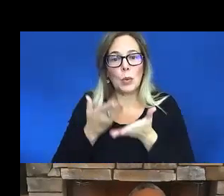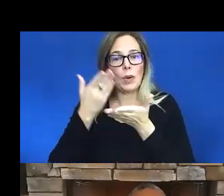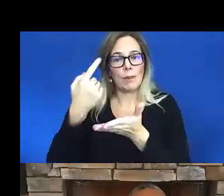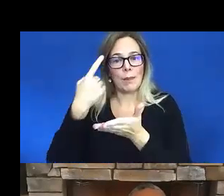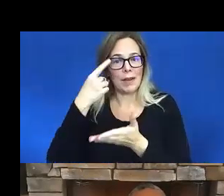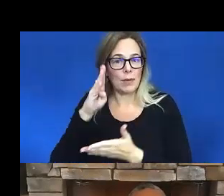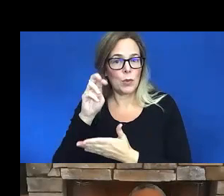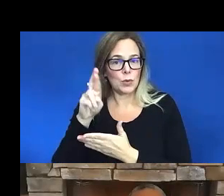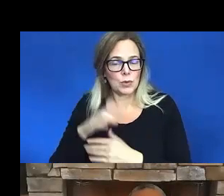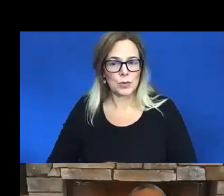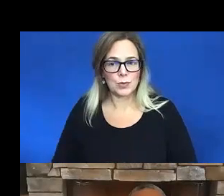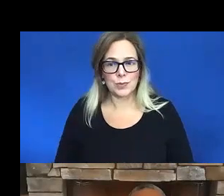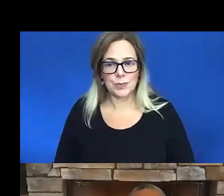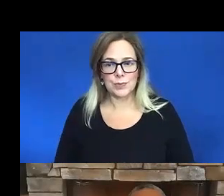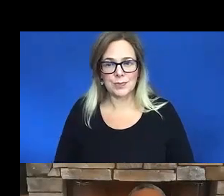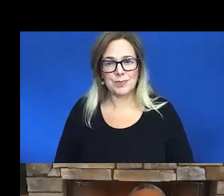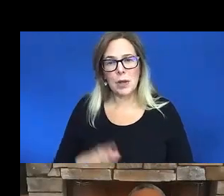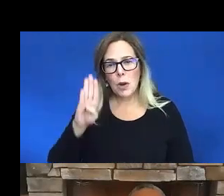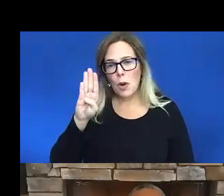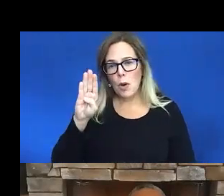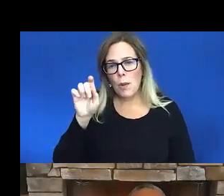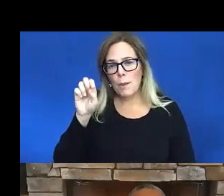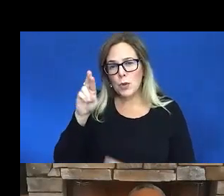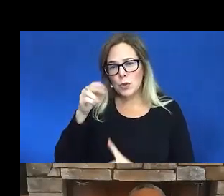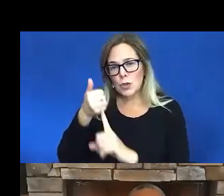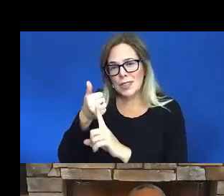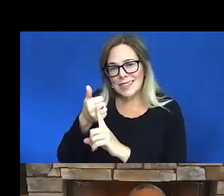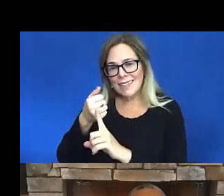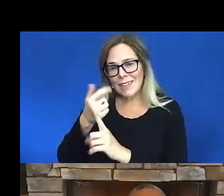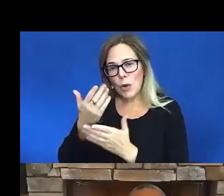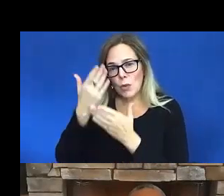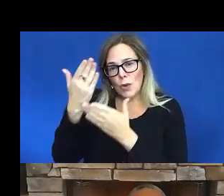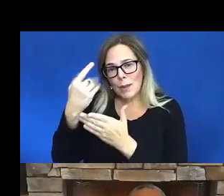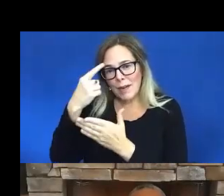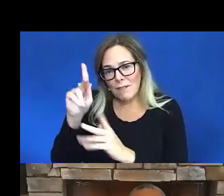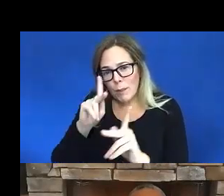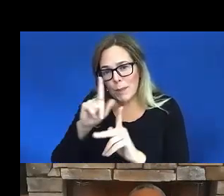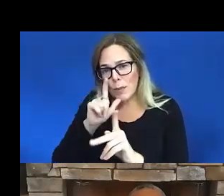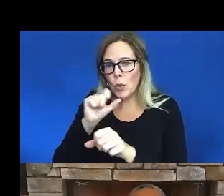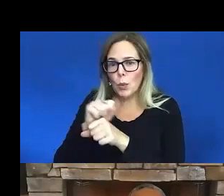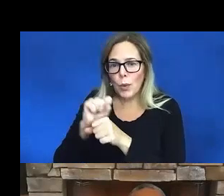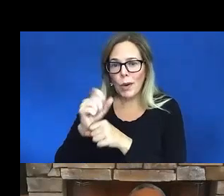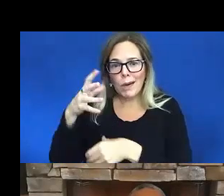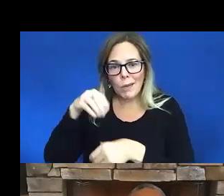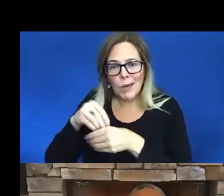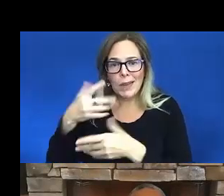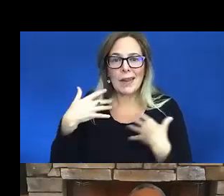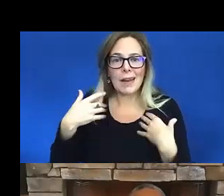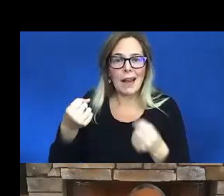work specifically in industries such as healthcare, manufacturing,